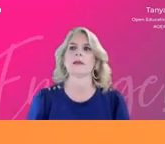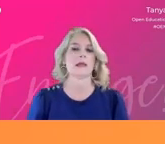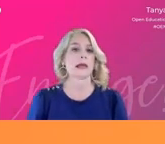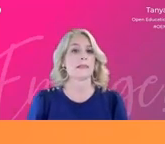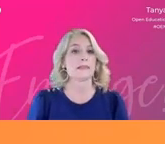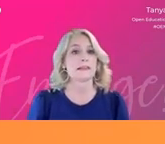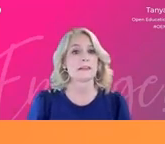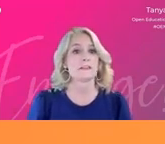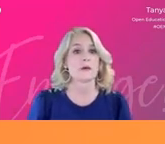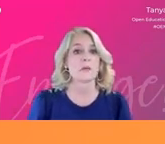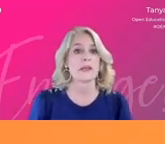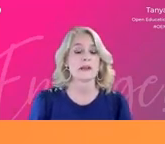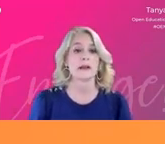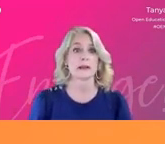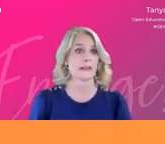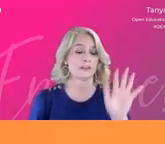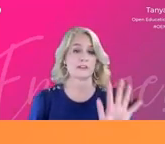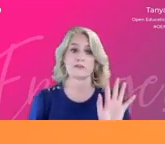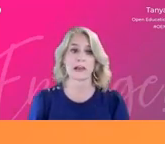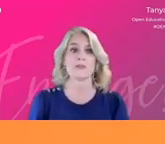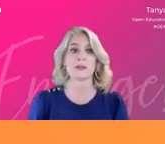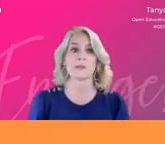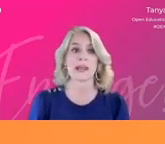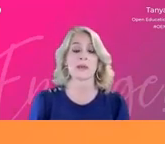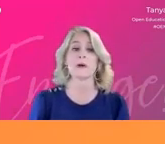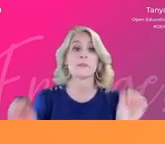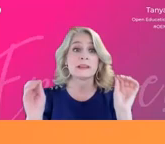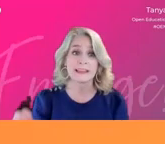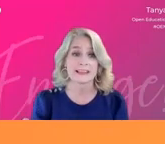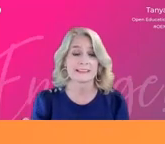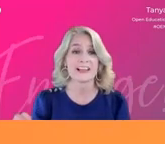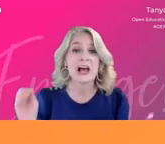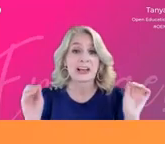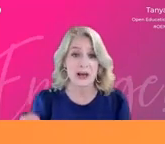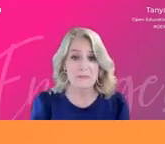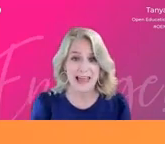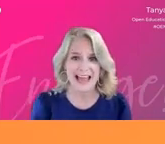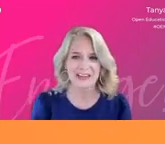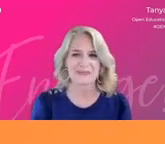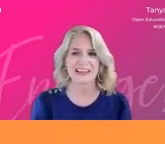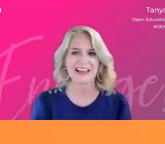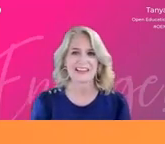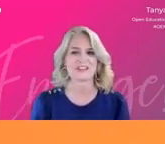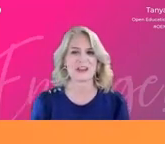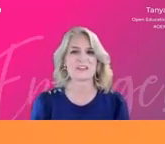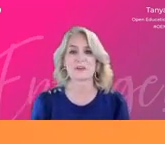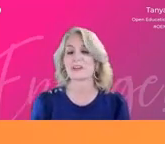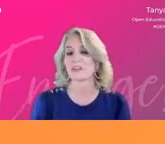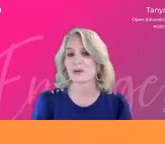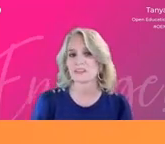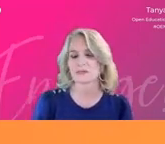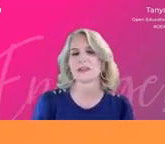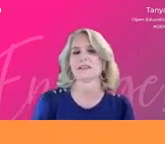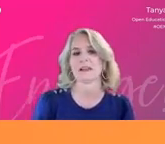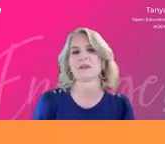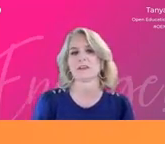okay, I think that's it. So we are going to take just a 5-minute break, but please come back because Jamie's going to